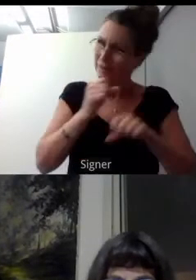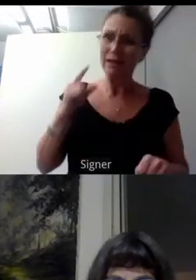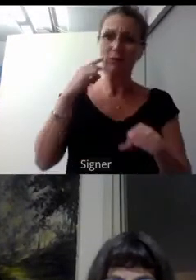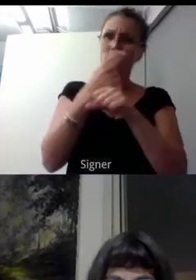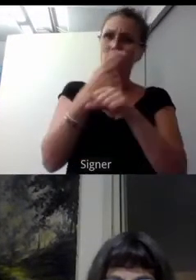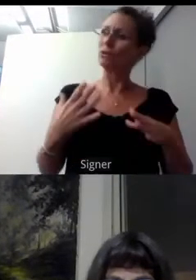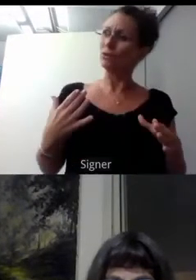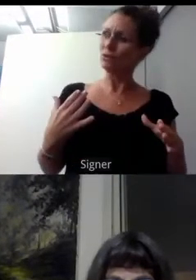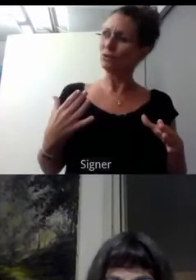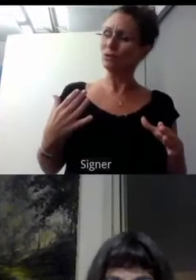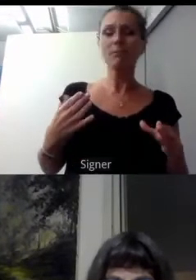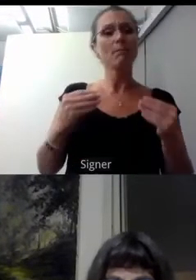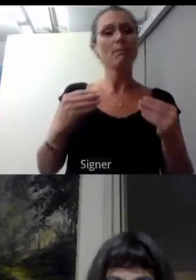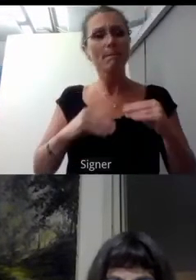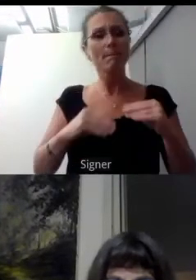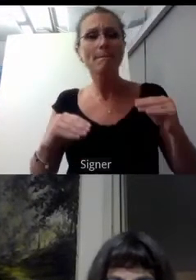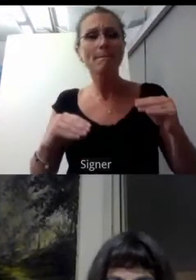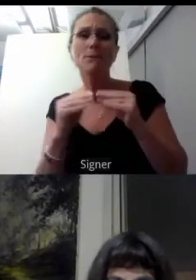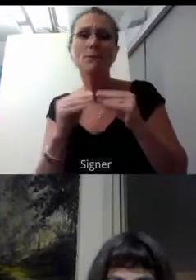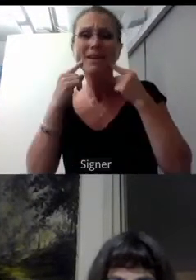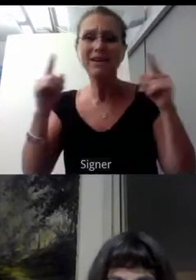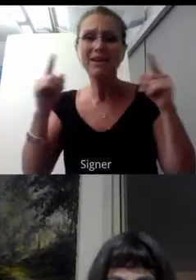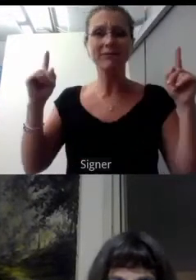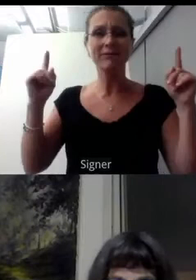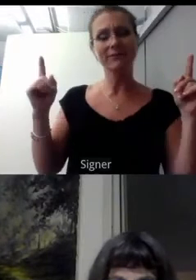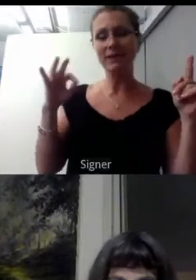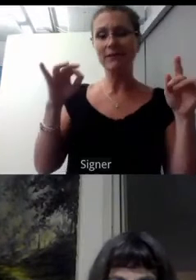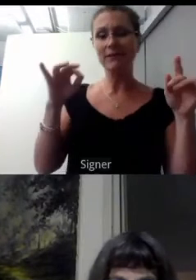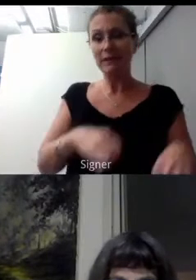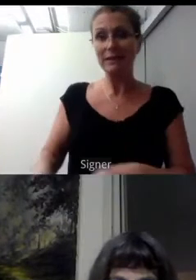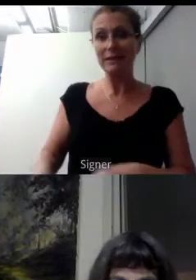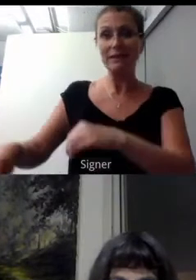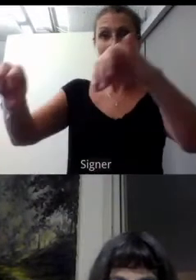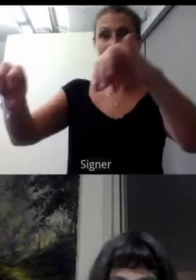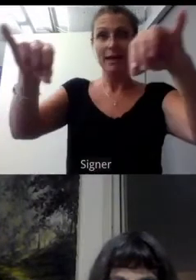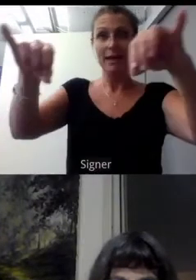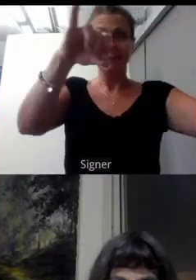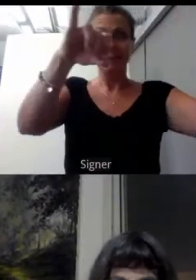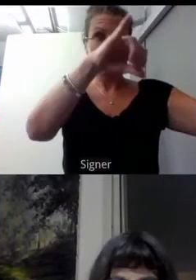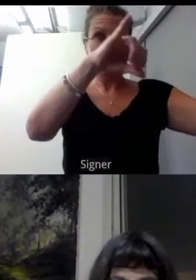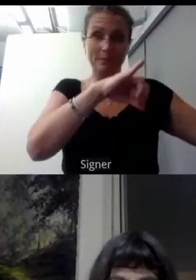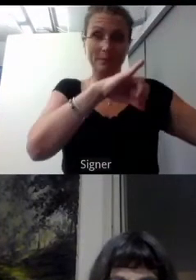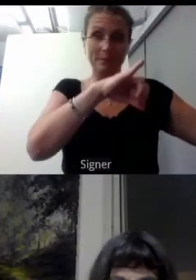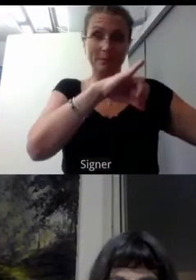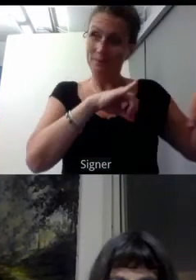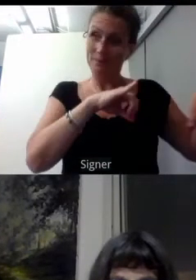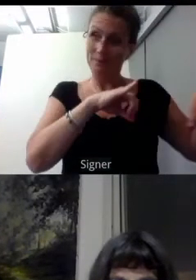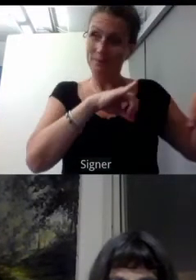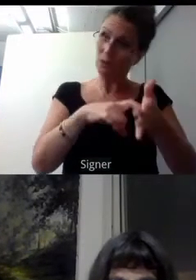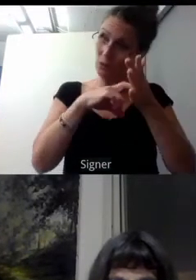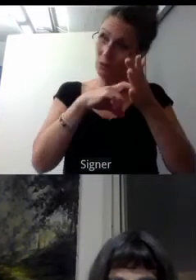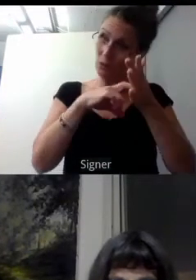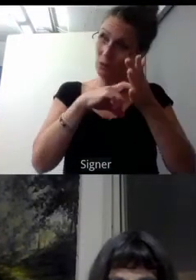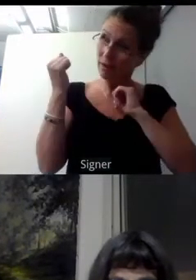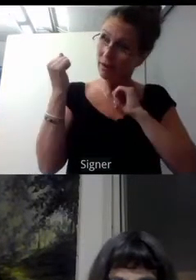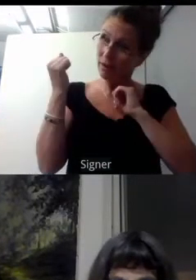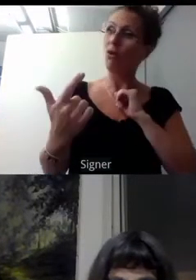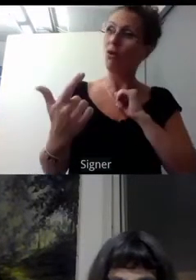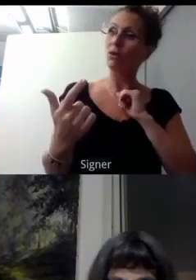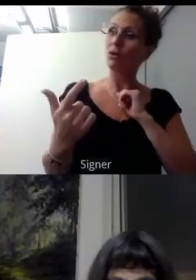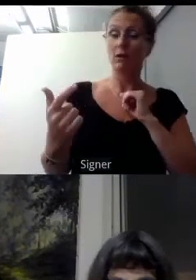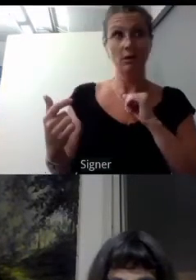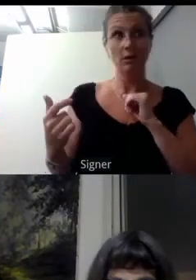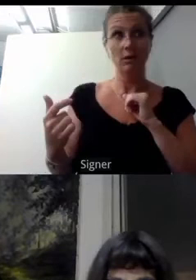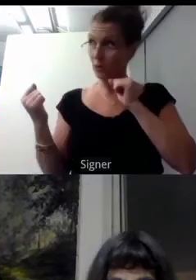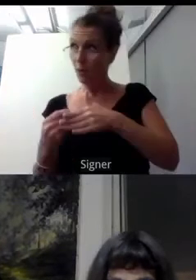if the same requirement is echoed by multiple purchasers so that businesses can have one standard